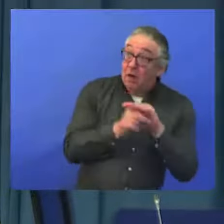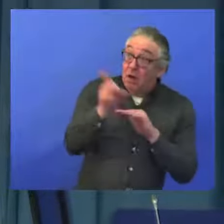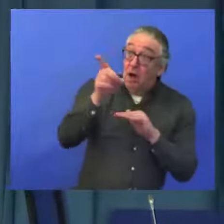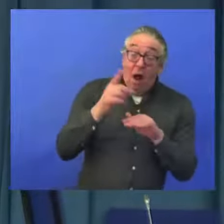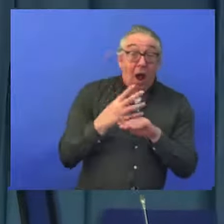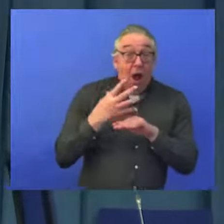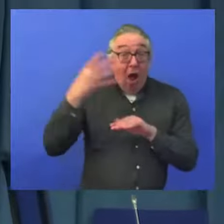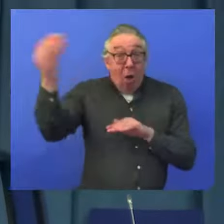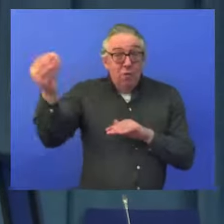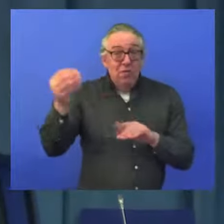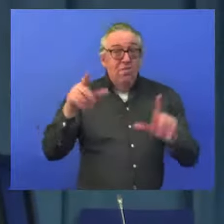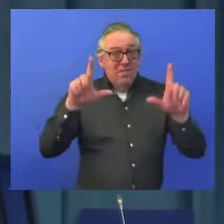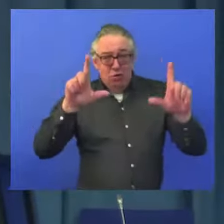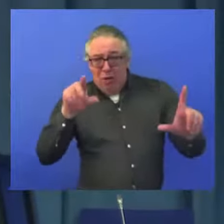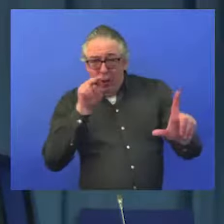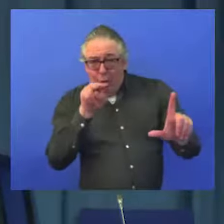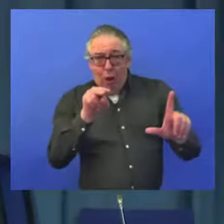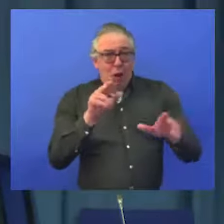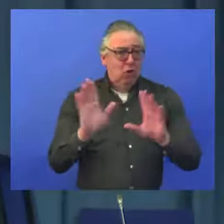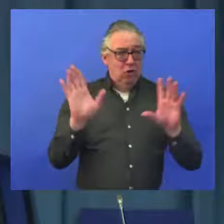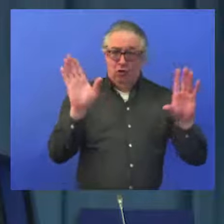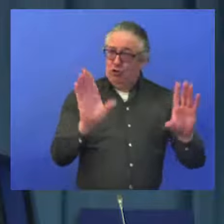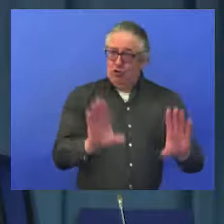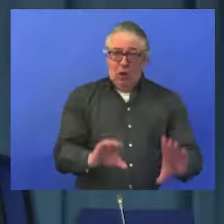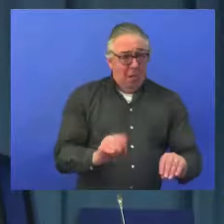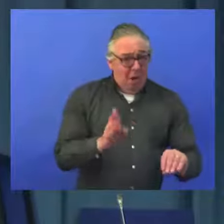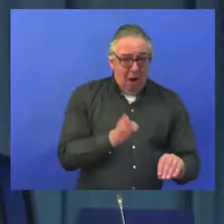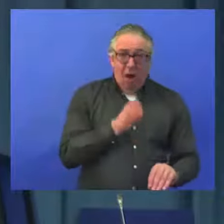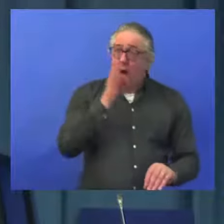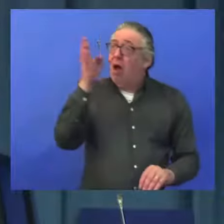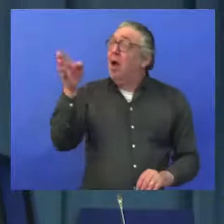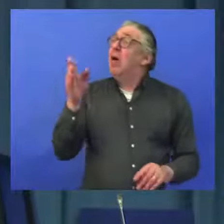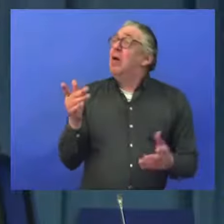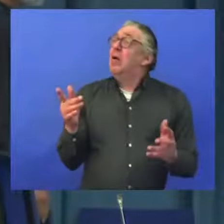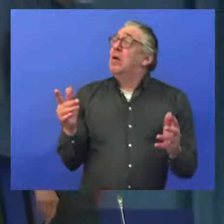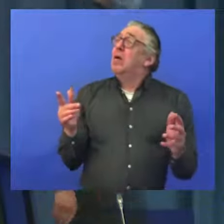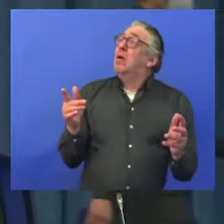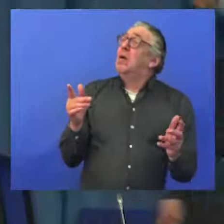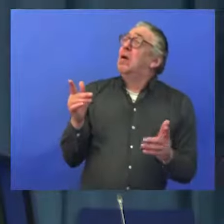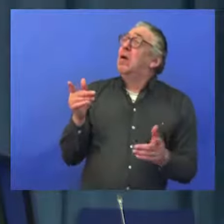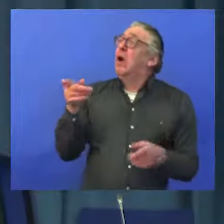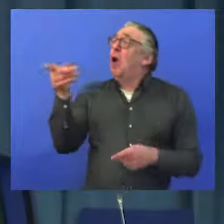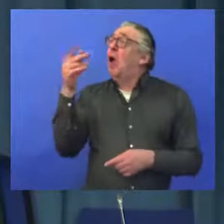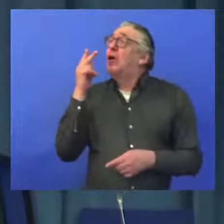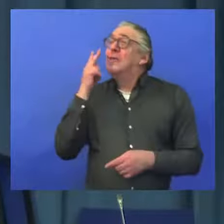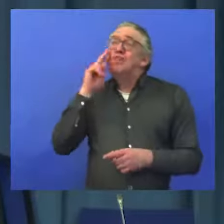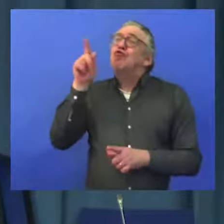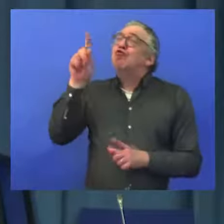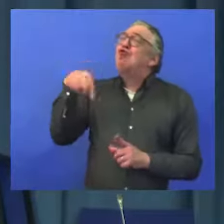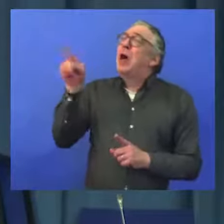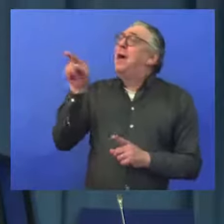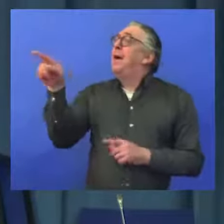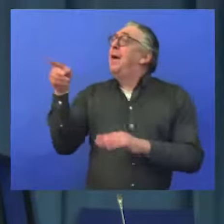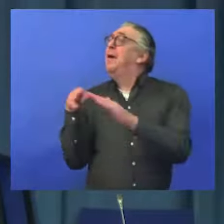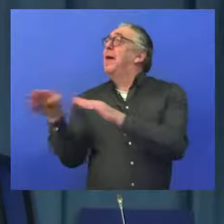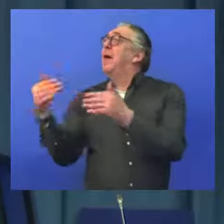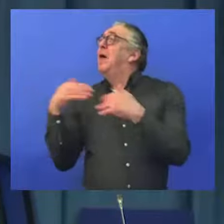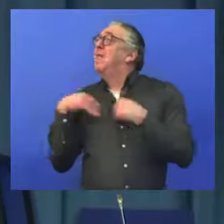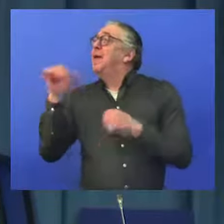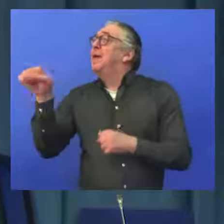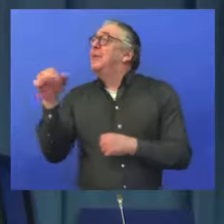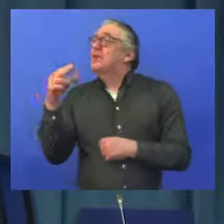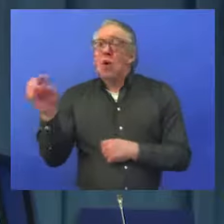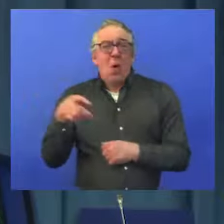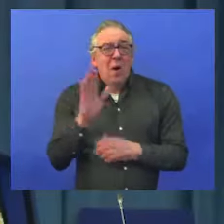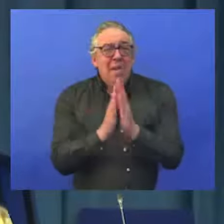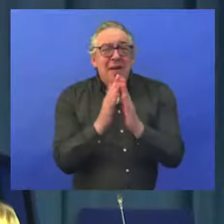help you try to essentially map the world. Will you explain what it is that you want everybody to do before the end of the conference?